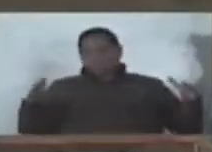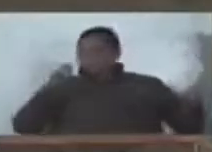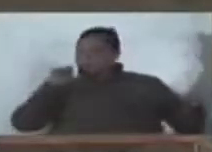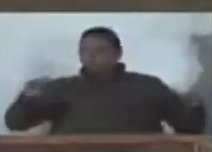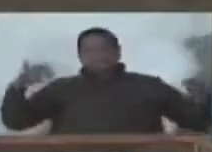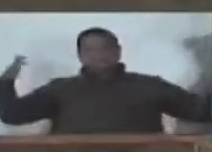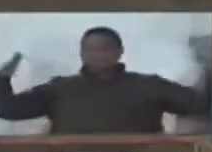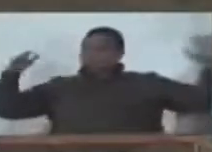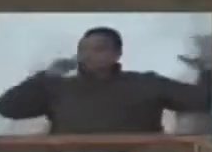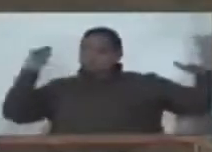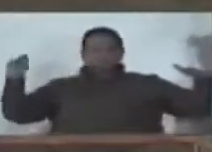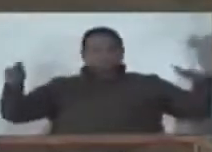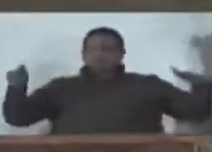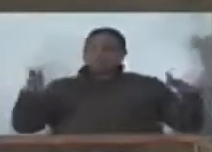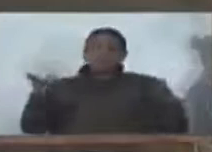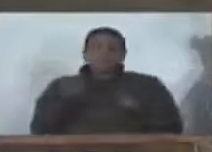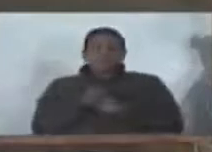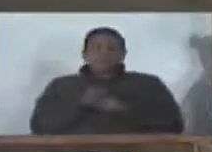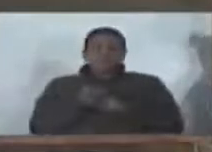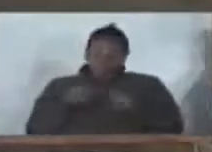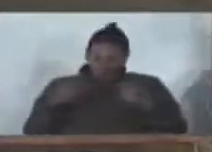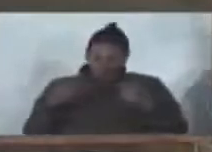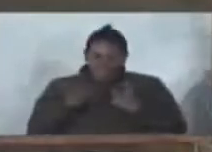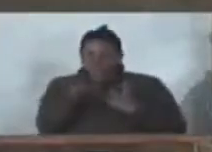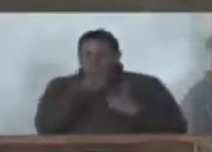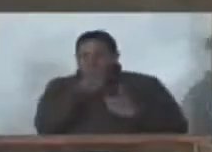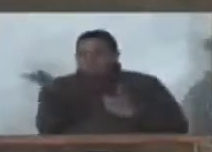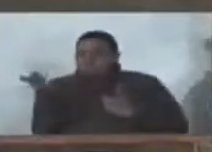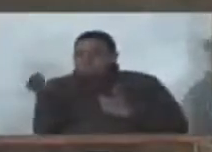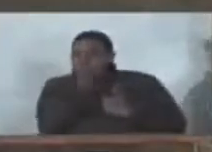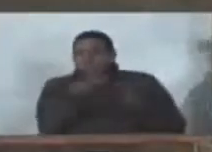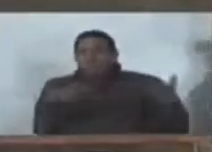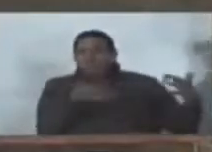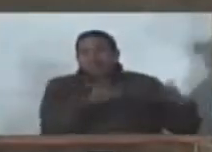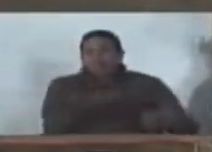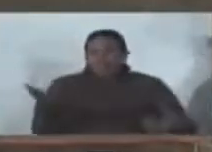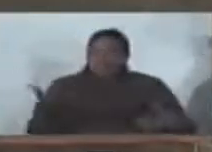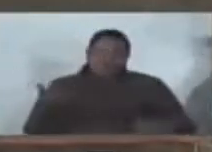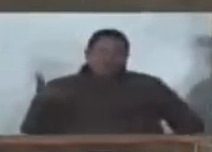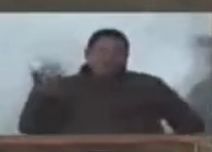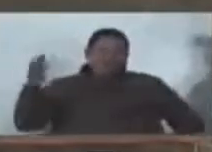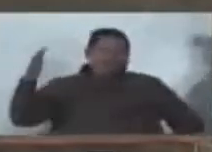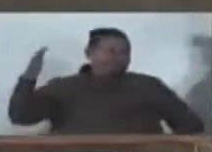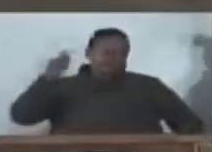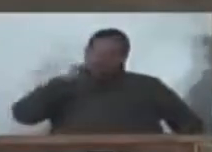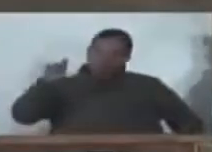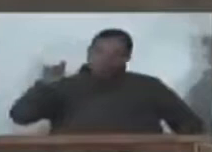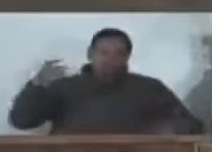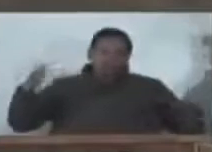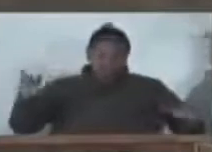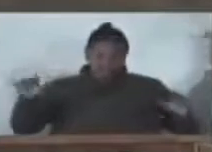community-based violence on the ground. Groups such as Enough is Enough will be important in